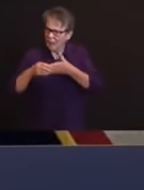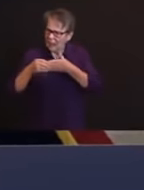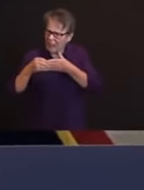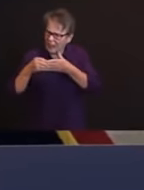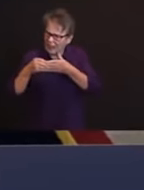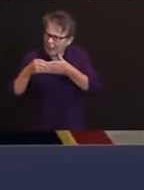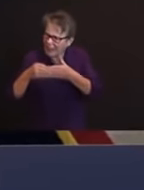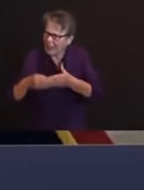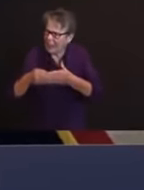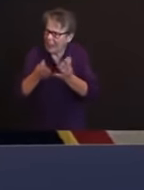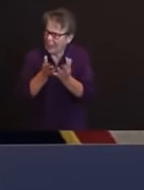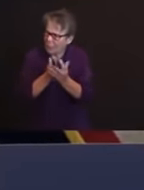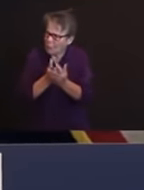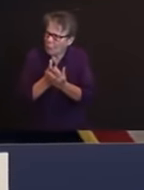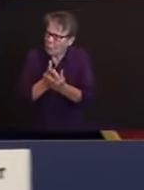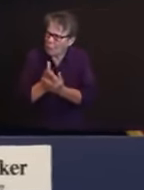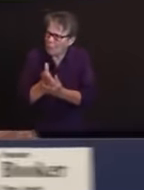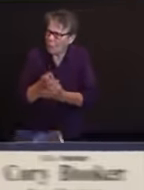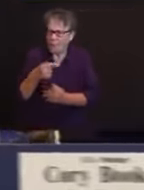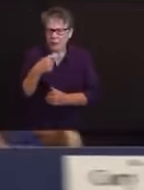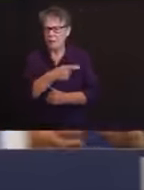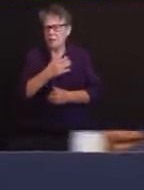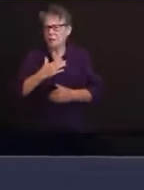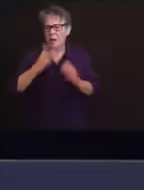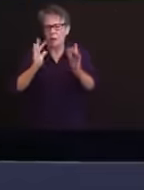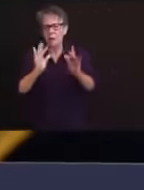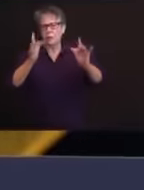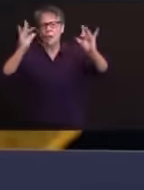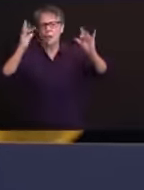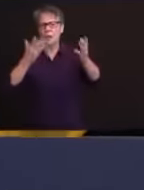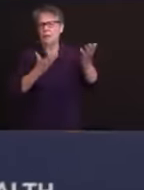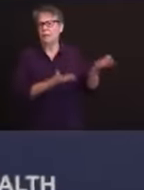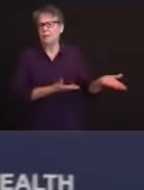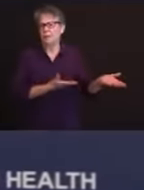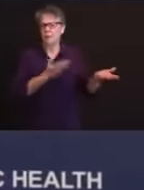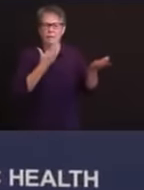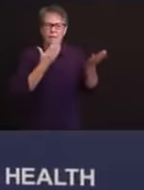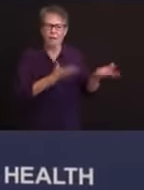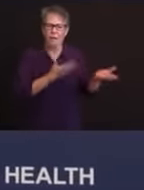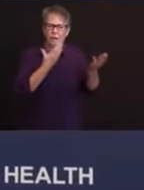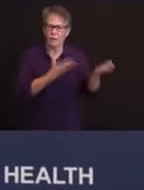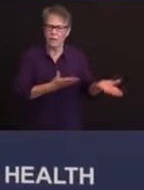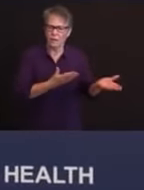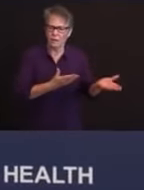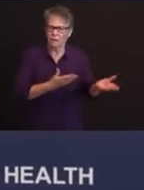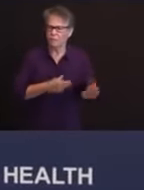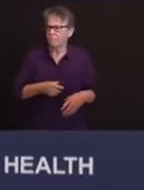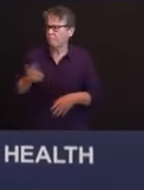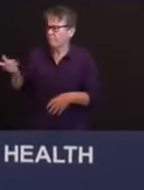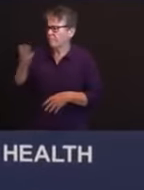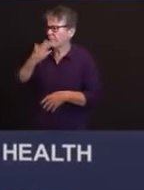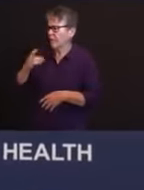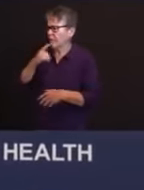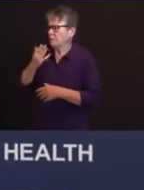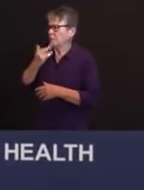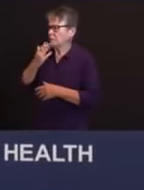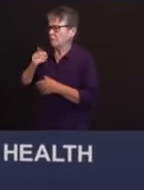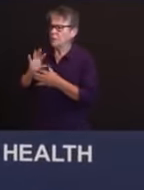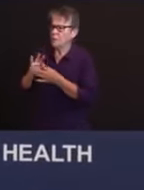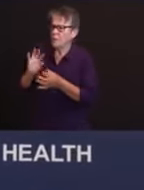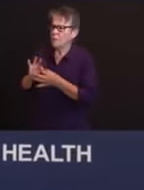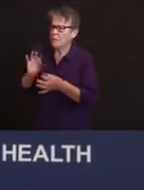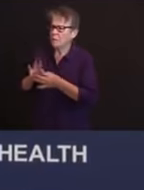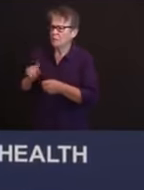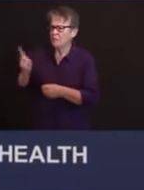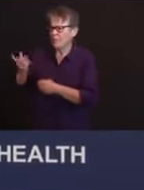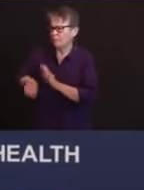thank you. Thank you, Senator. That means more than you know, and I don't know where we'd be without you. I know you got to head off to Washington. Good luck